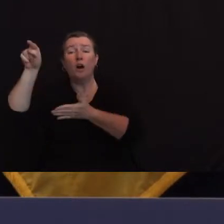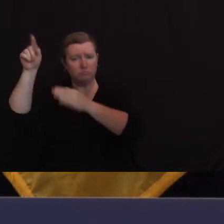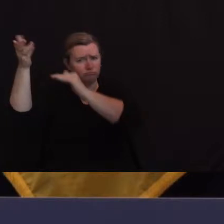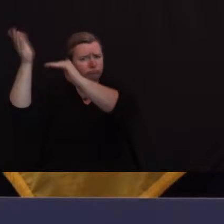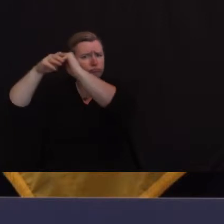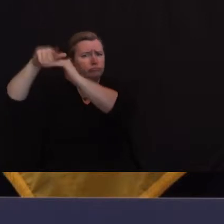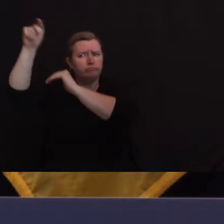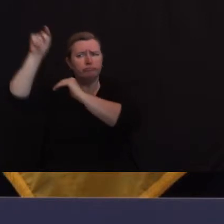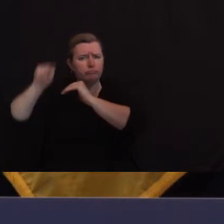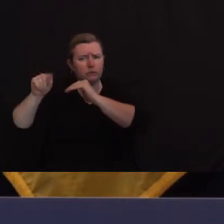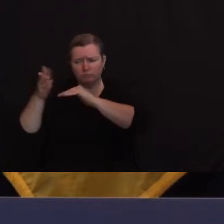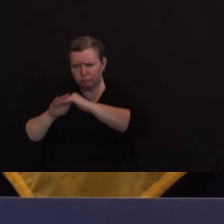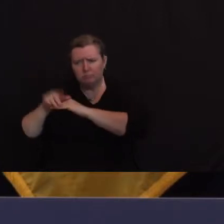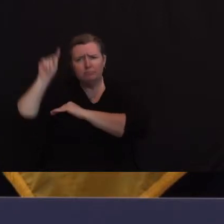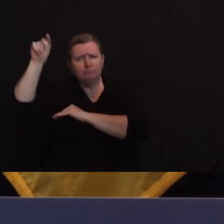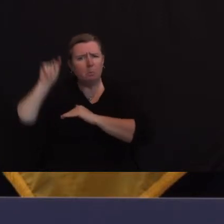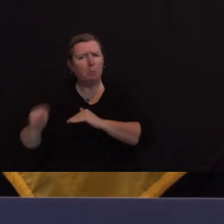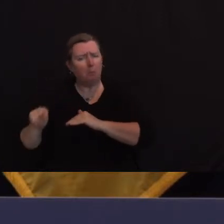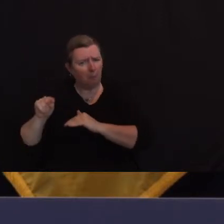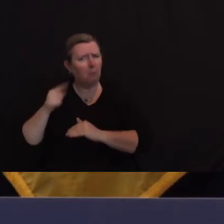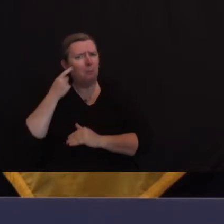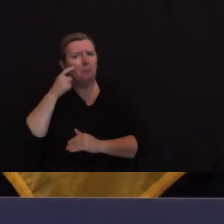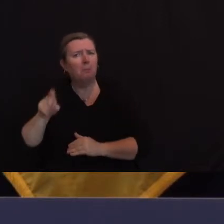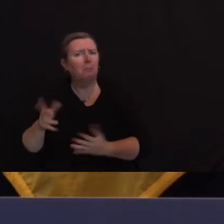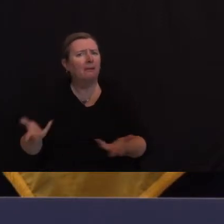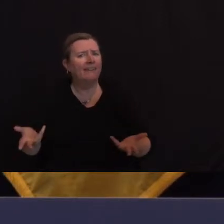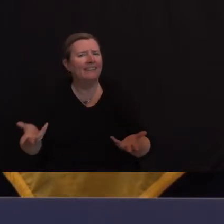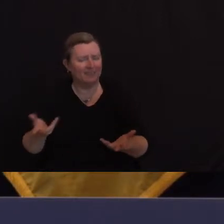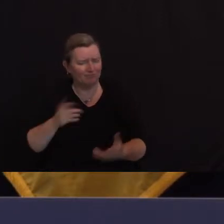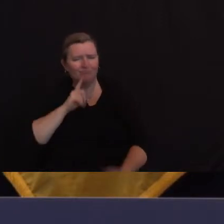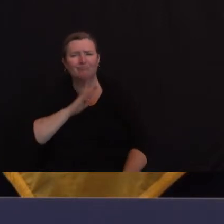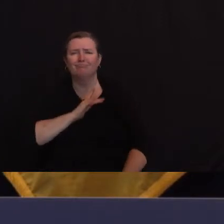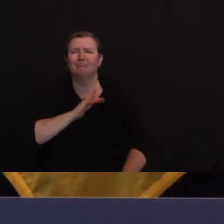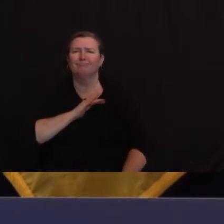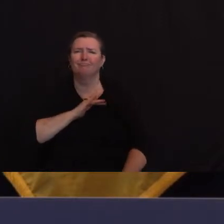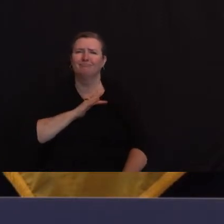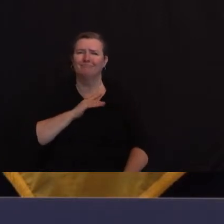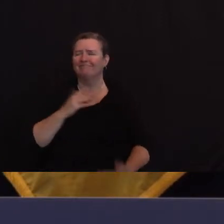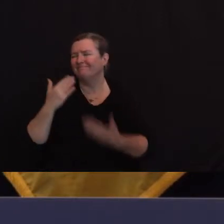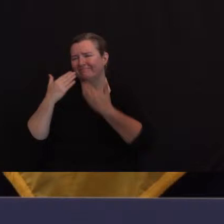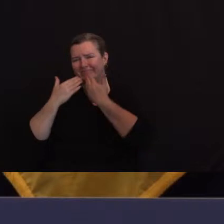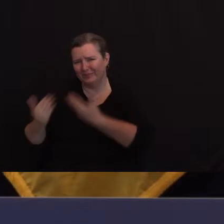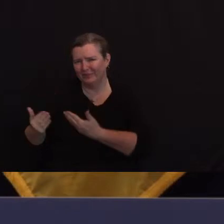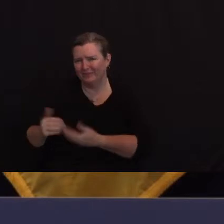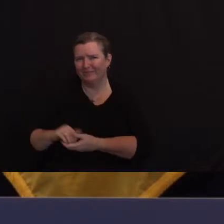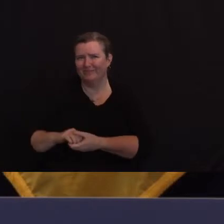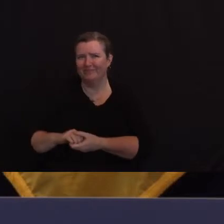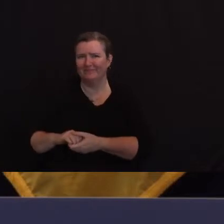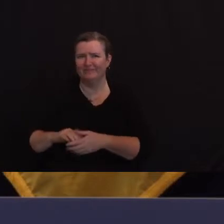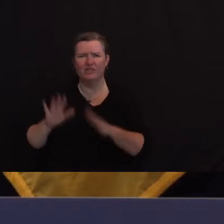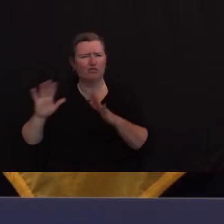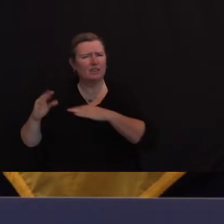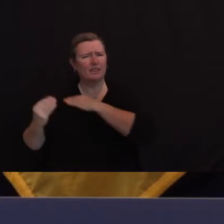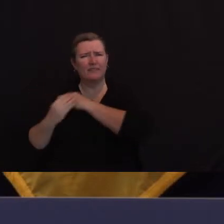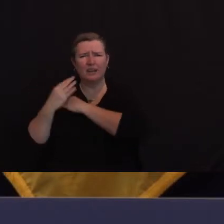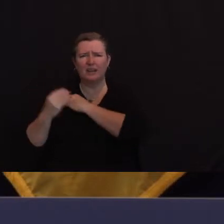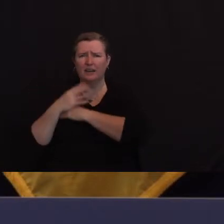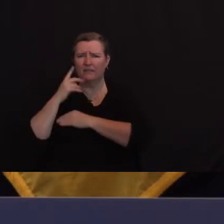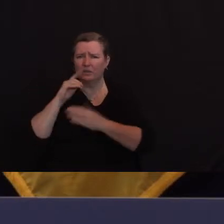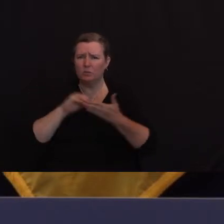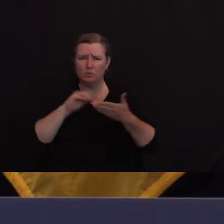list. And so with that, thank you. And great advice on the back to school piece. All